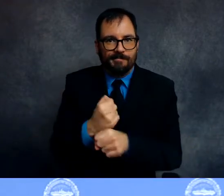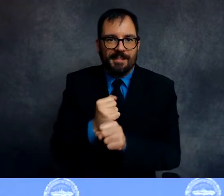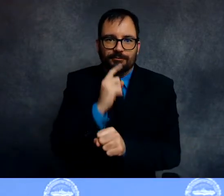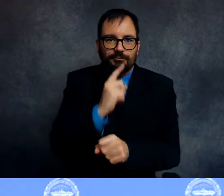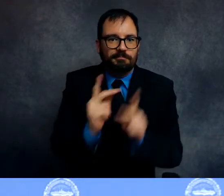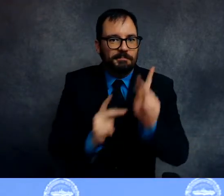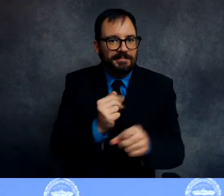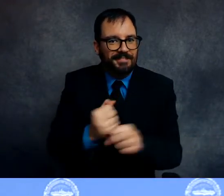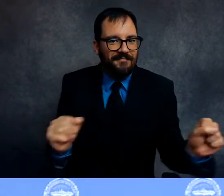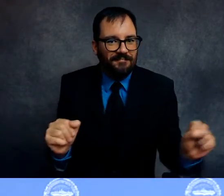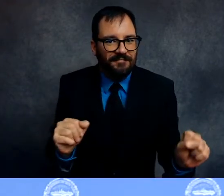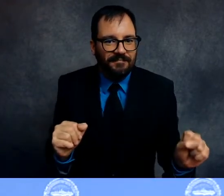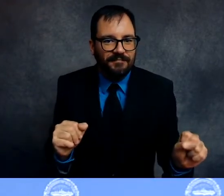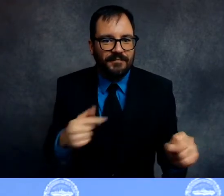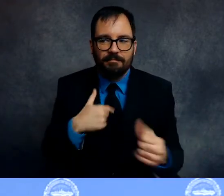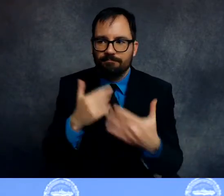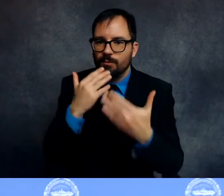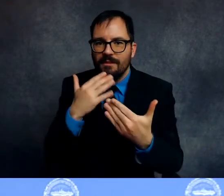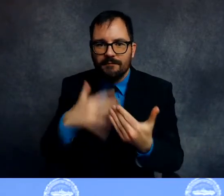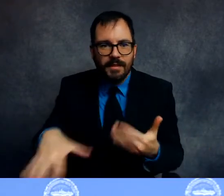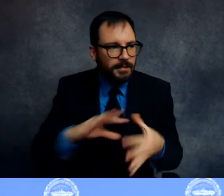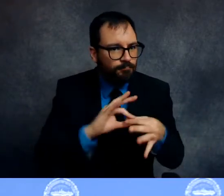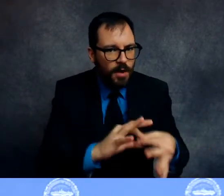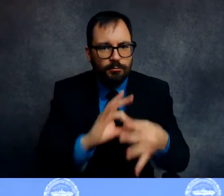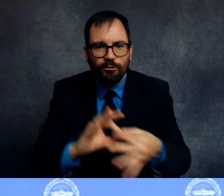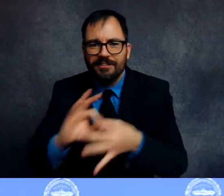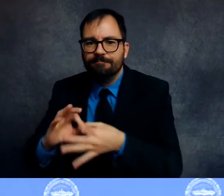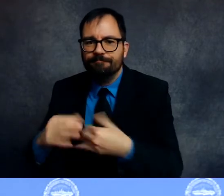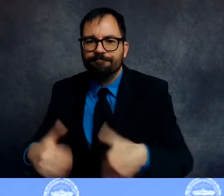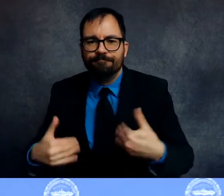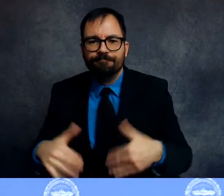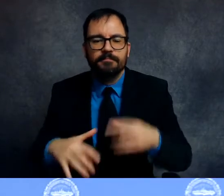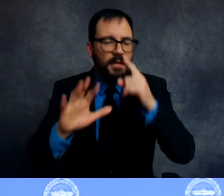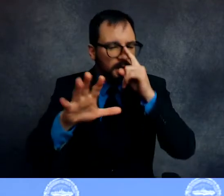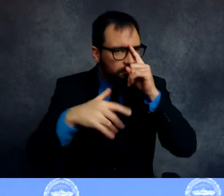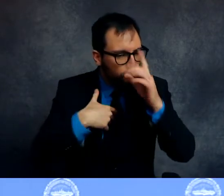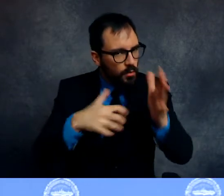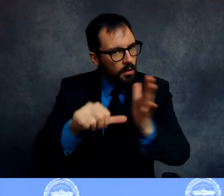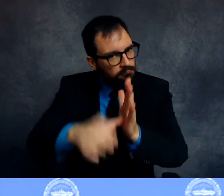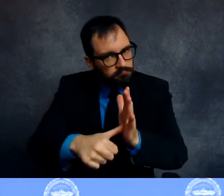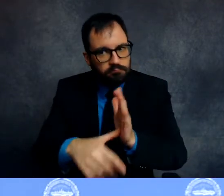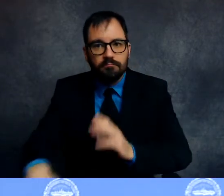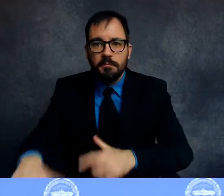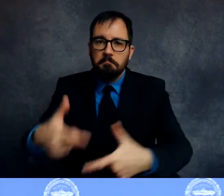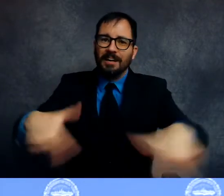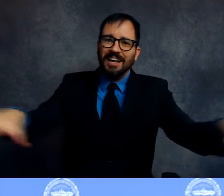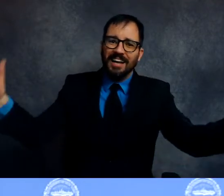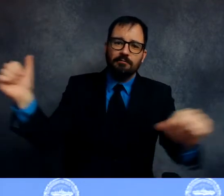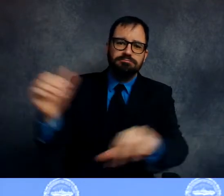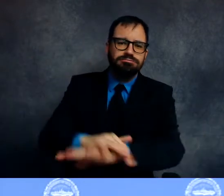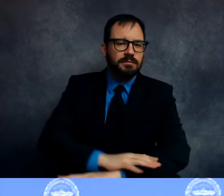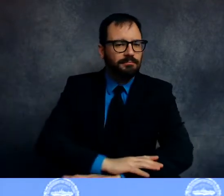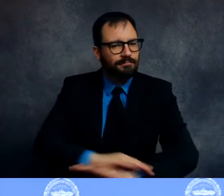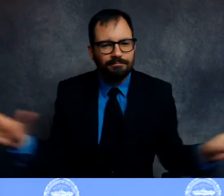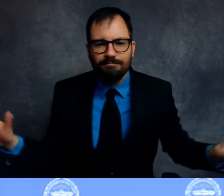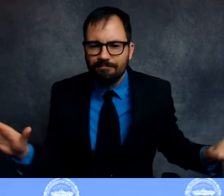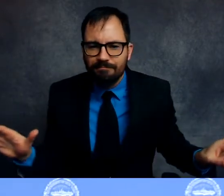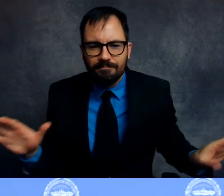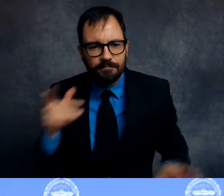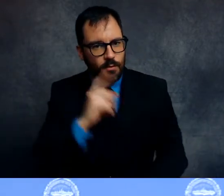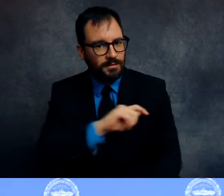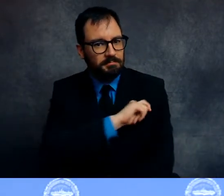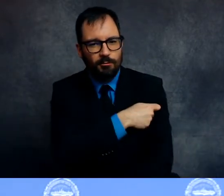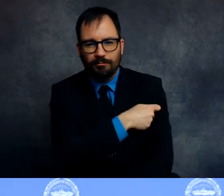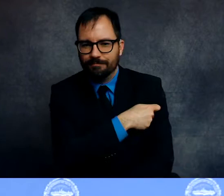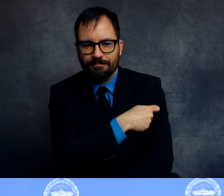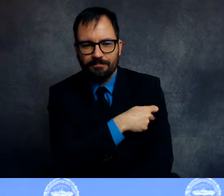decisions to make sure we keep people safe. I'm grateful to everyone who's been involved in cooperating. I also want to be clear that